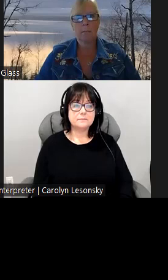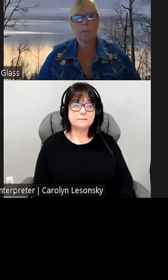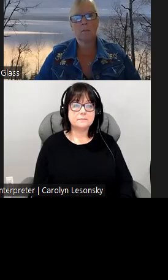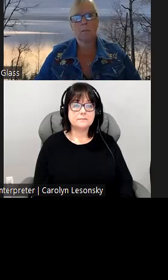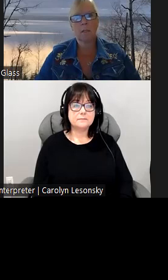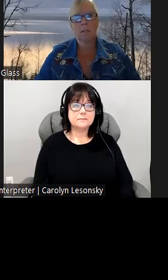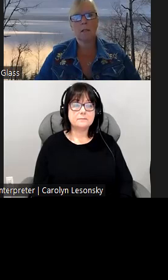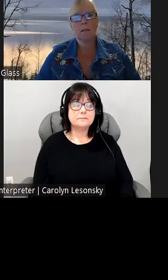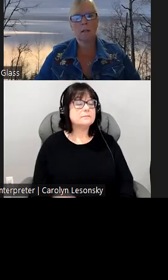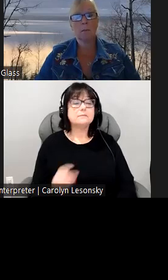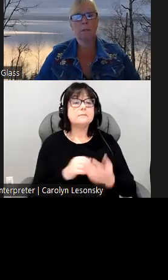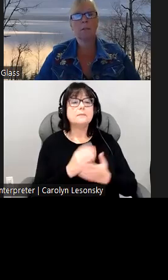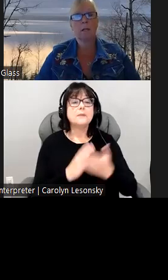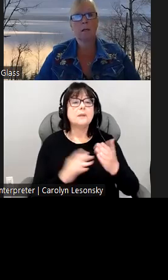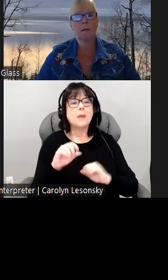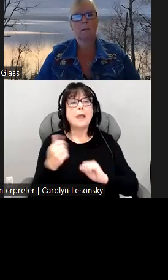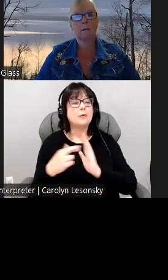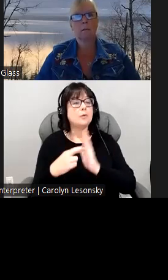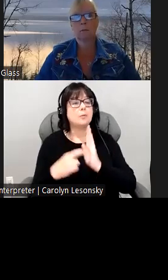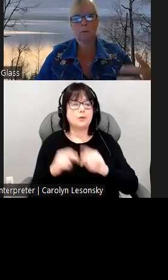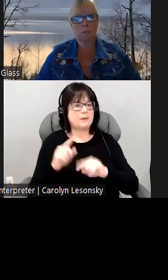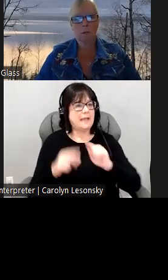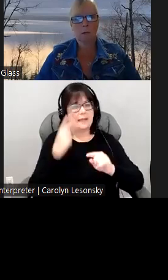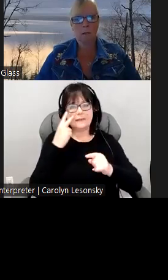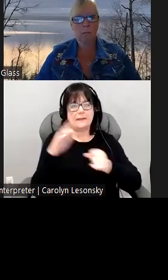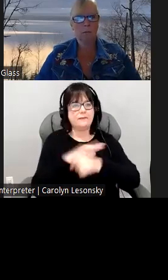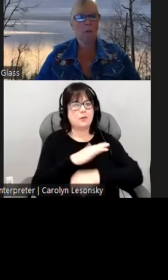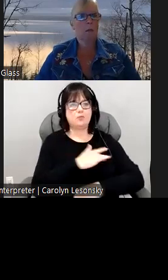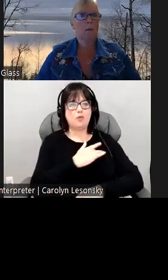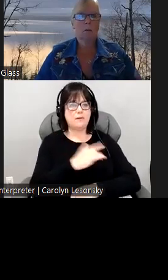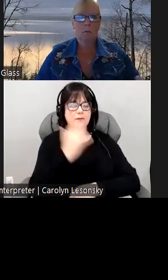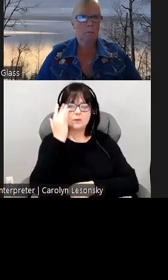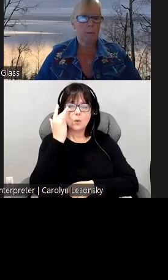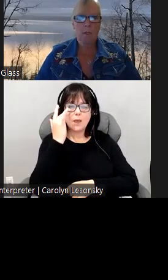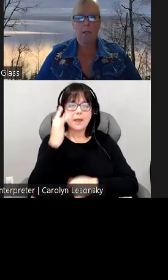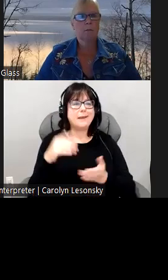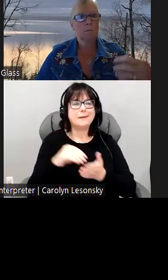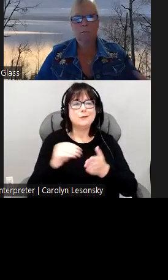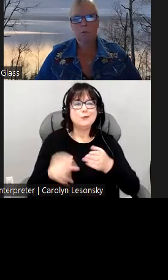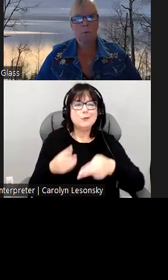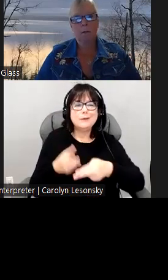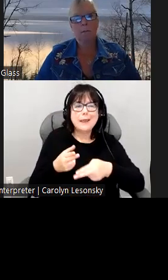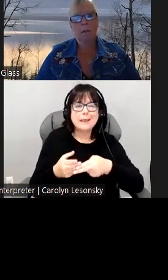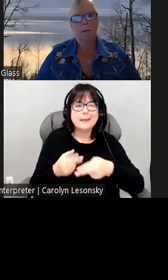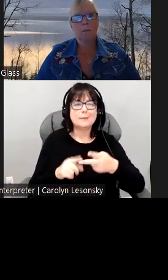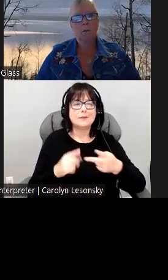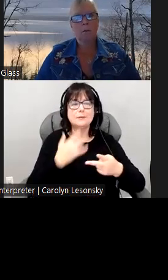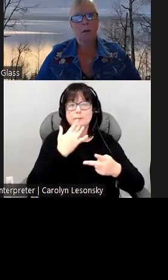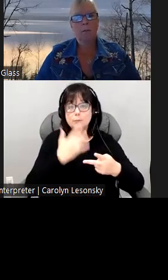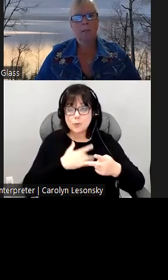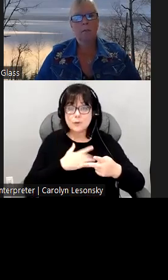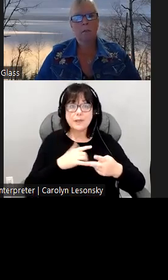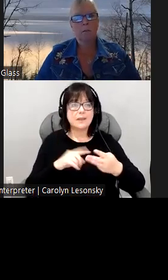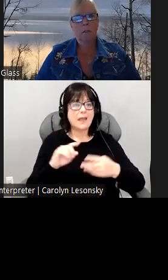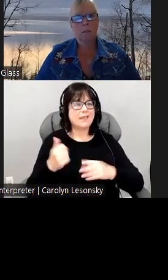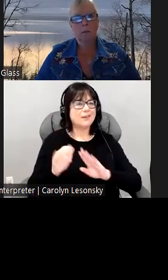roll-ups is because they contain personal data, student names, birth dates, and so on. So